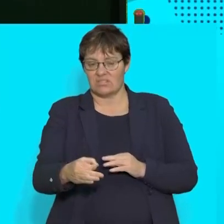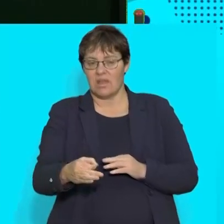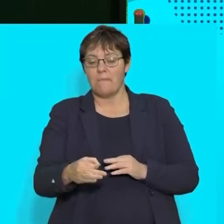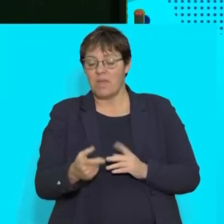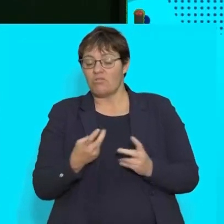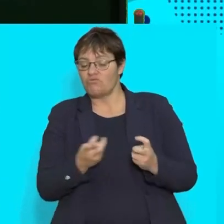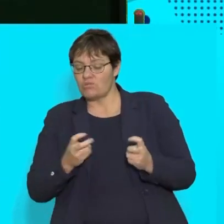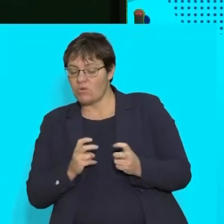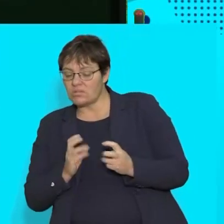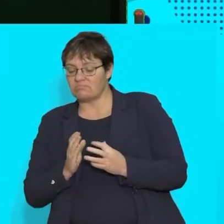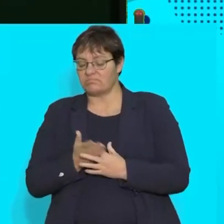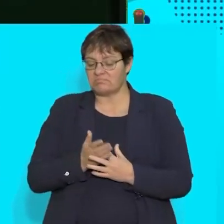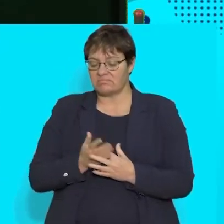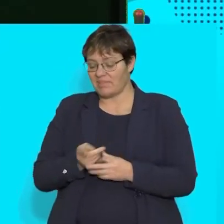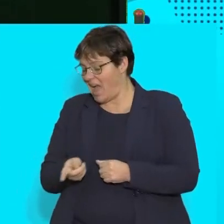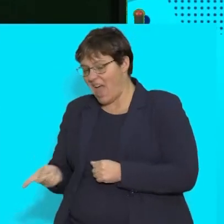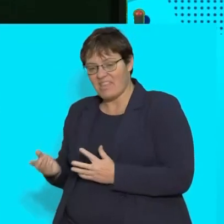resources better than others.